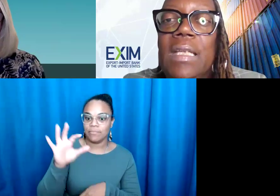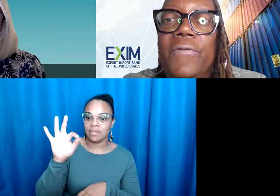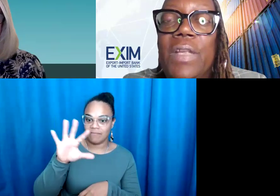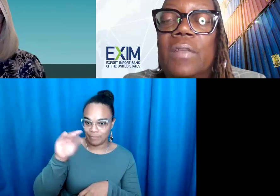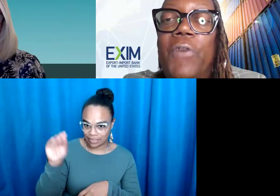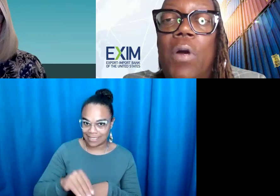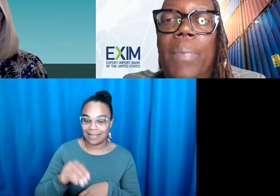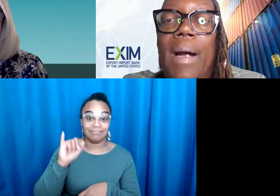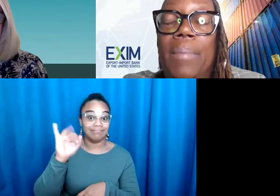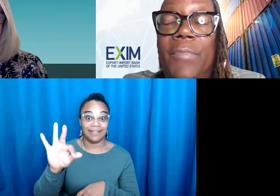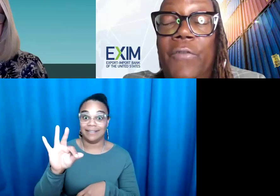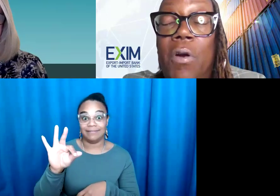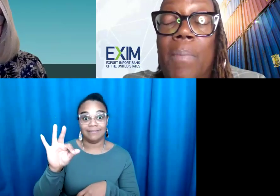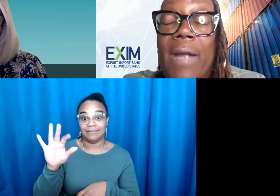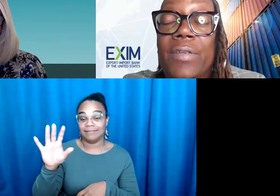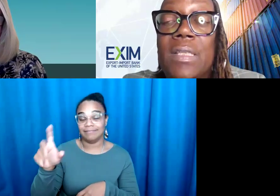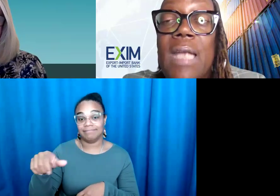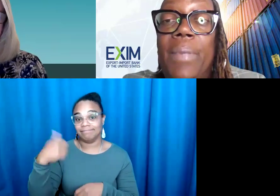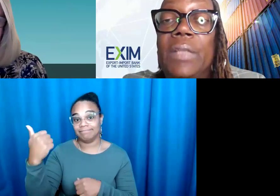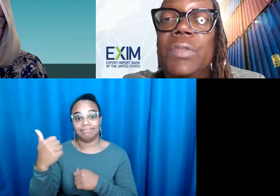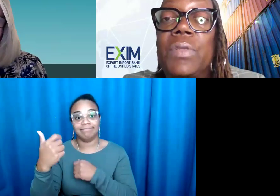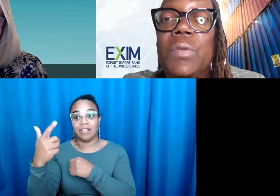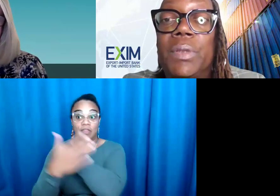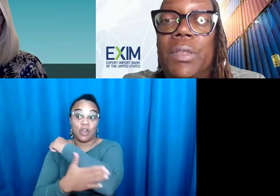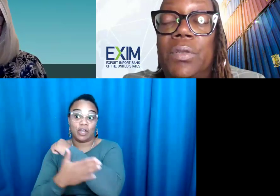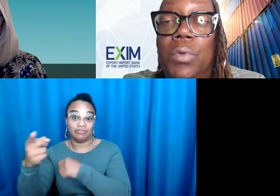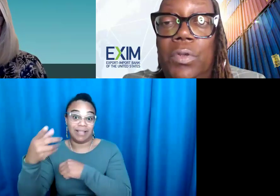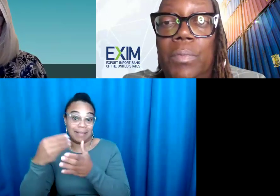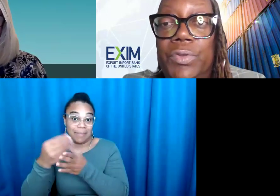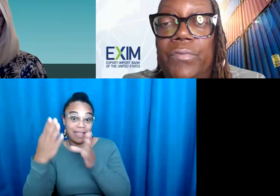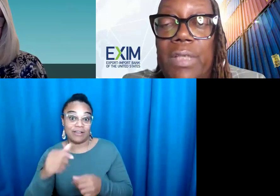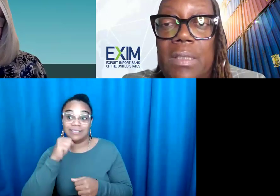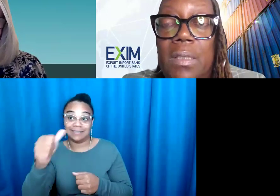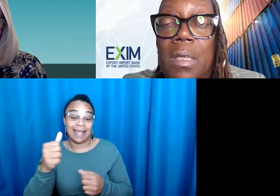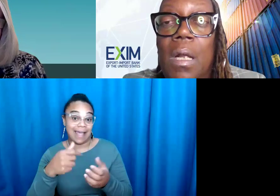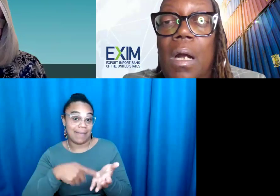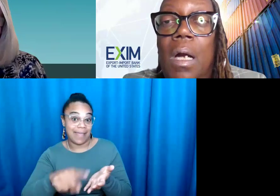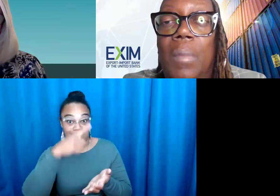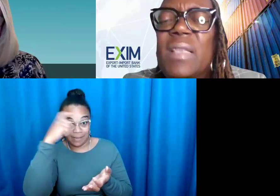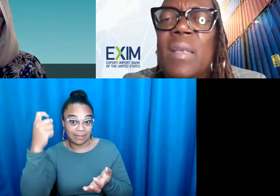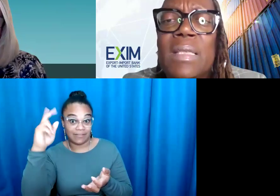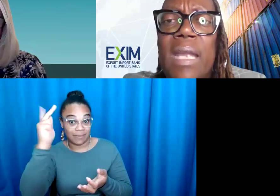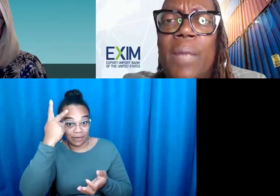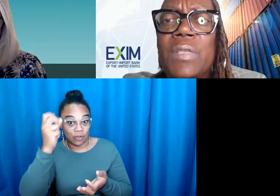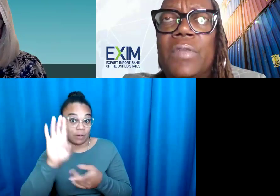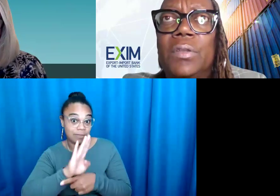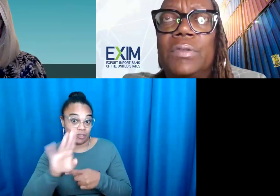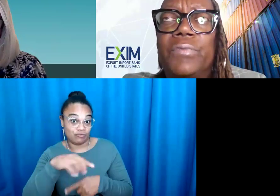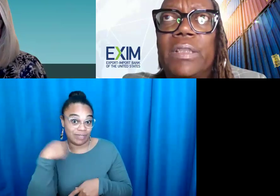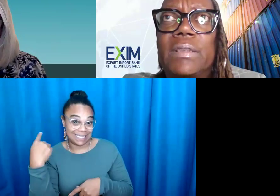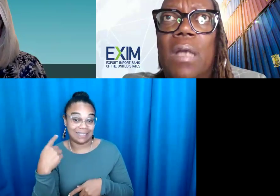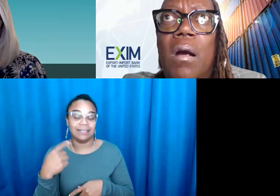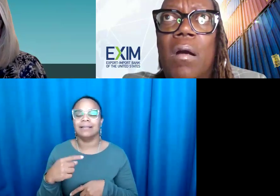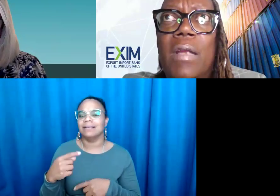95% in the event the foreign buyer does not pay due to political or commercial risk. And some examples of